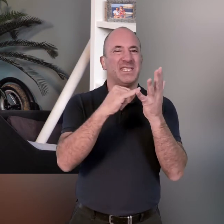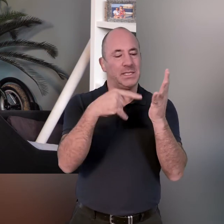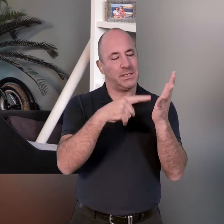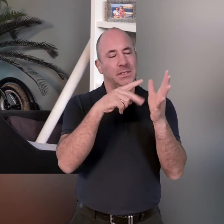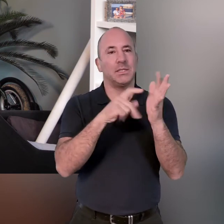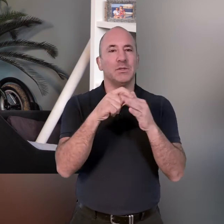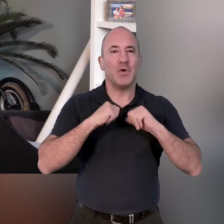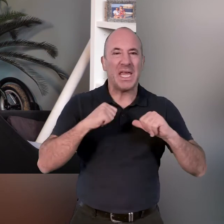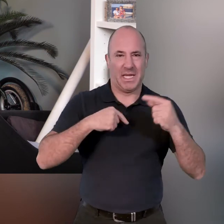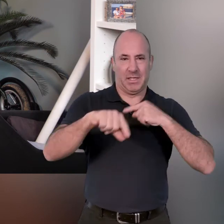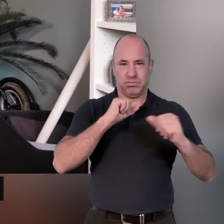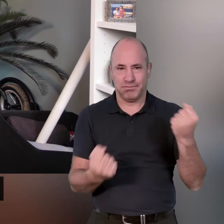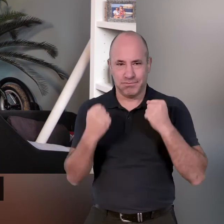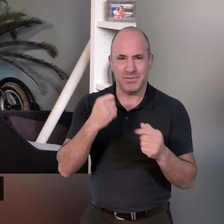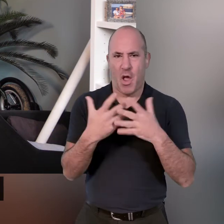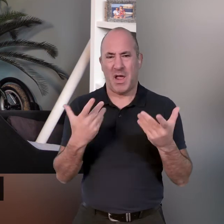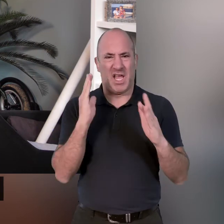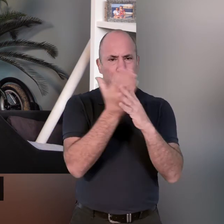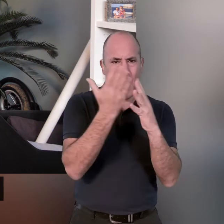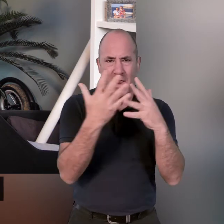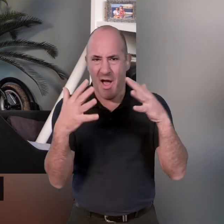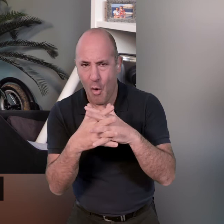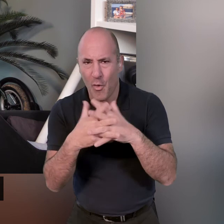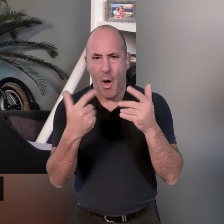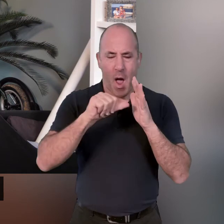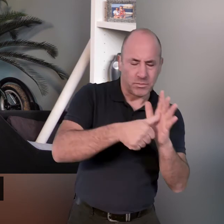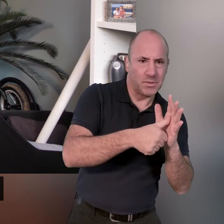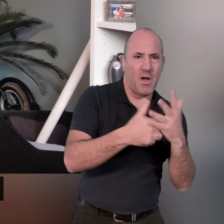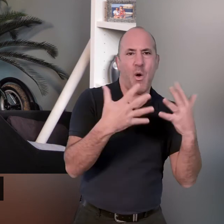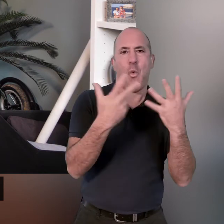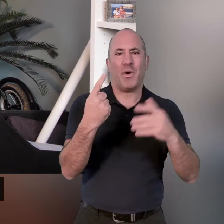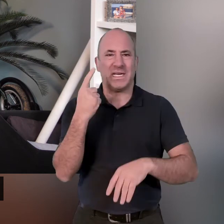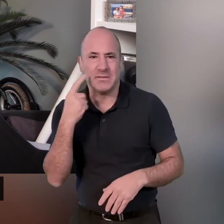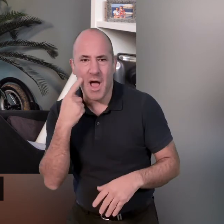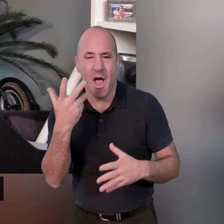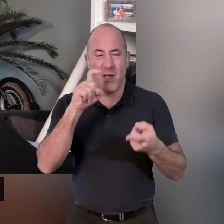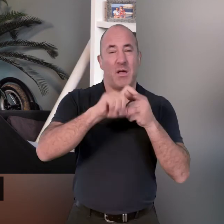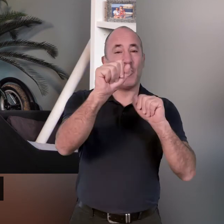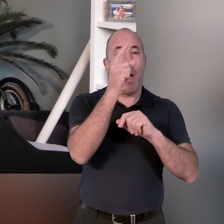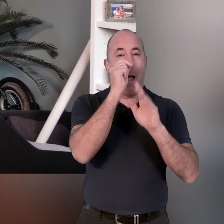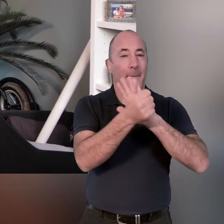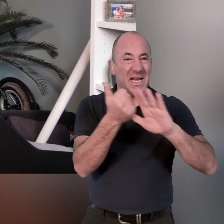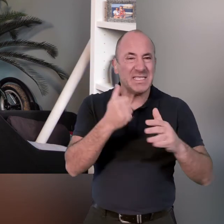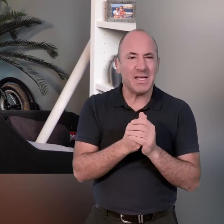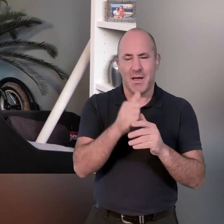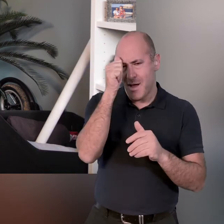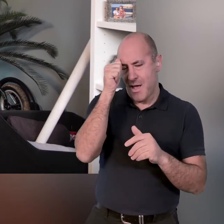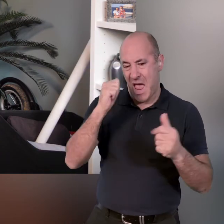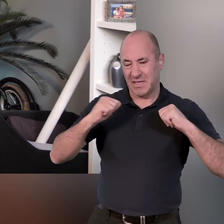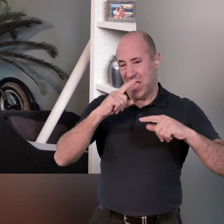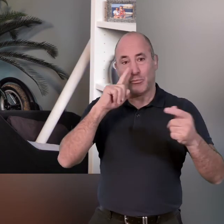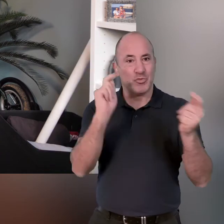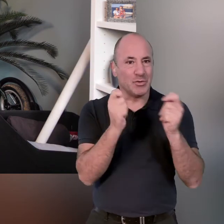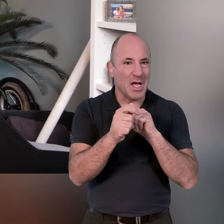those together, interval training, making the sessions harder or easier depending on your level of ability, understanding that we can